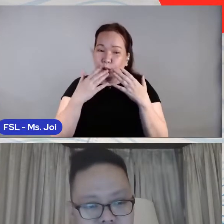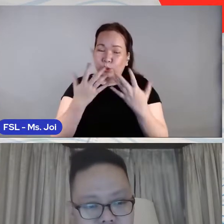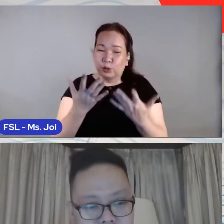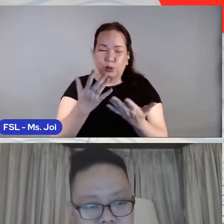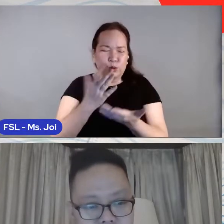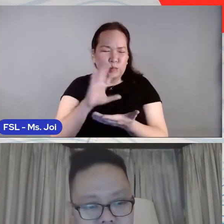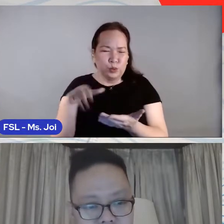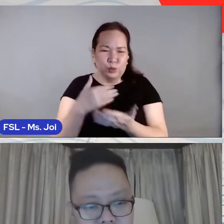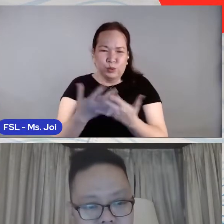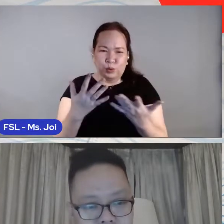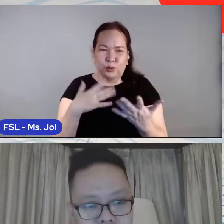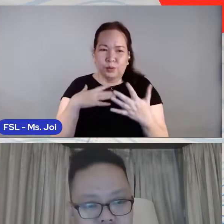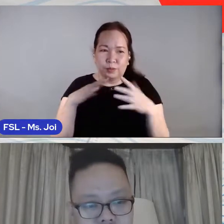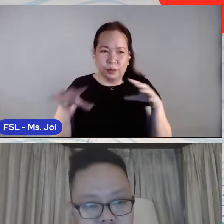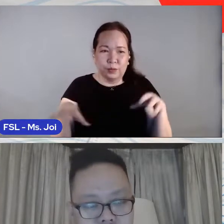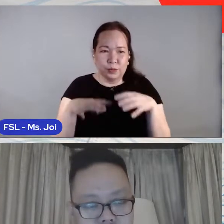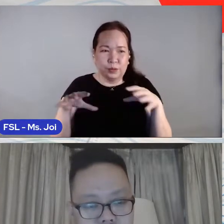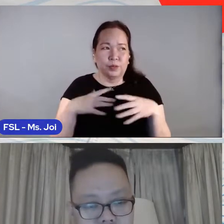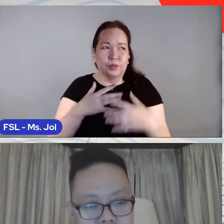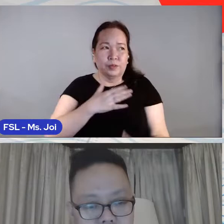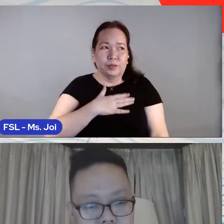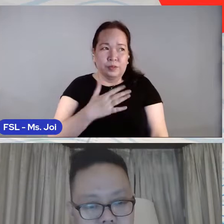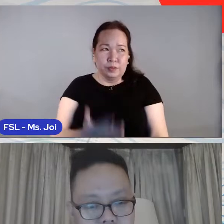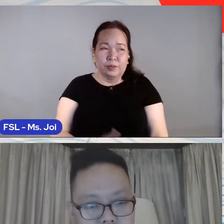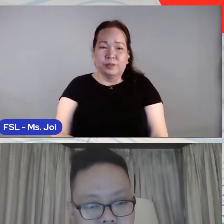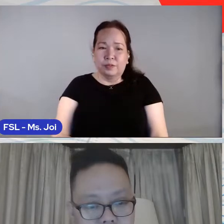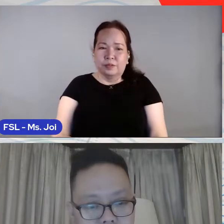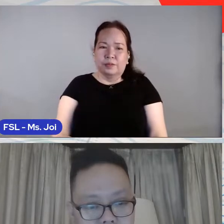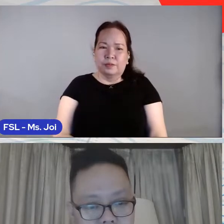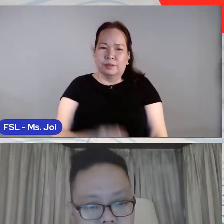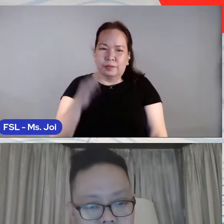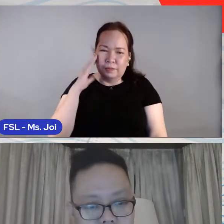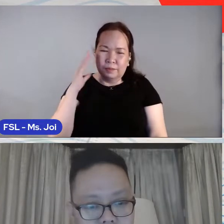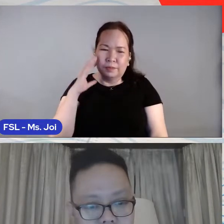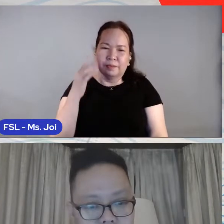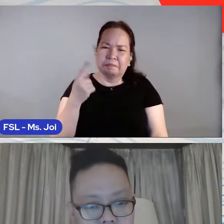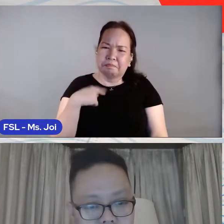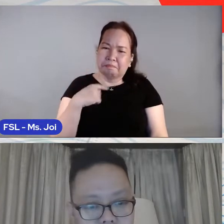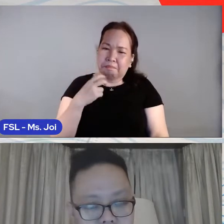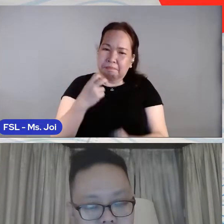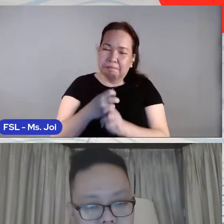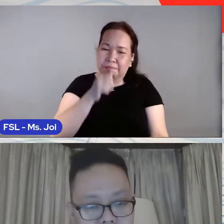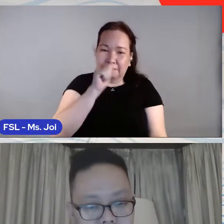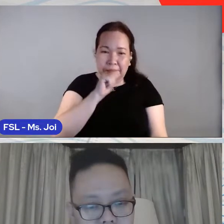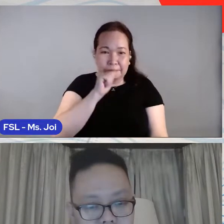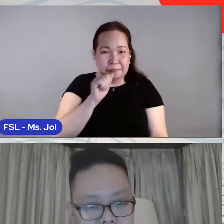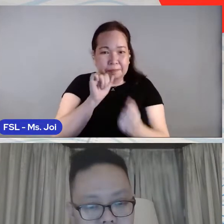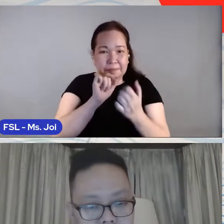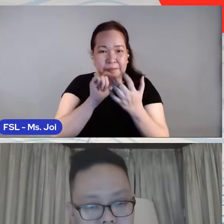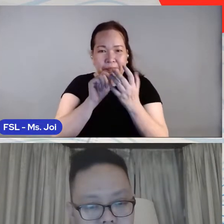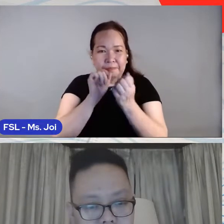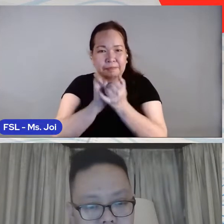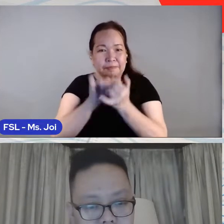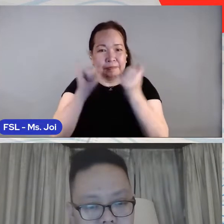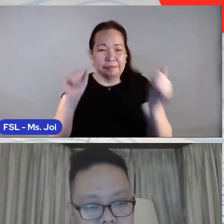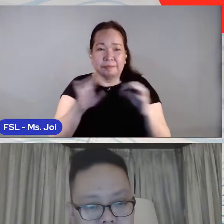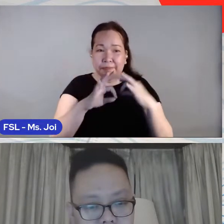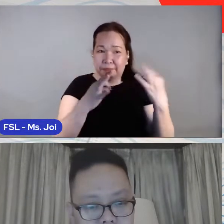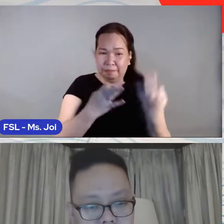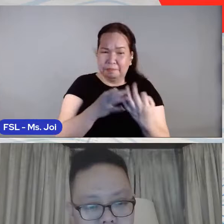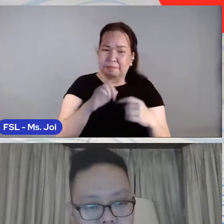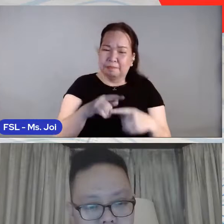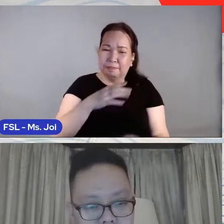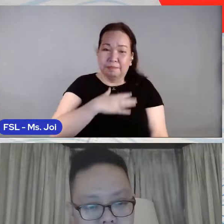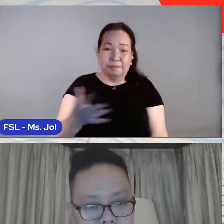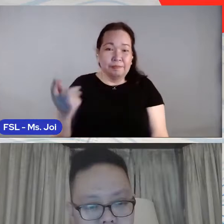nyo, dedication. I know it takes a lot to be away from your families, from your own homes, but you're still here,